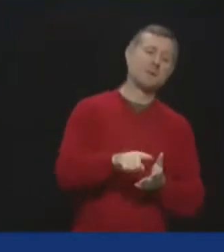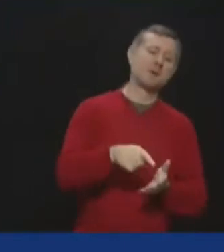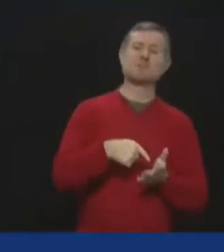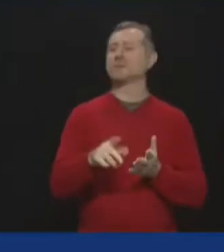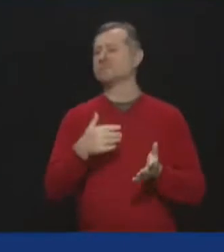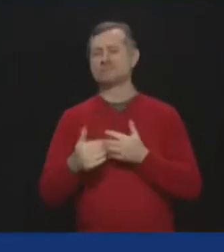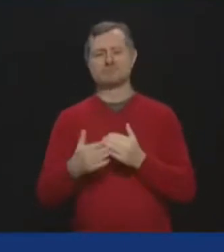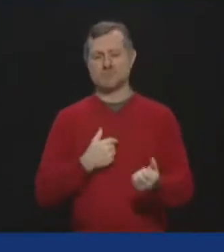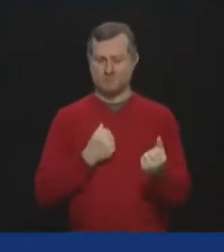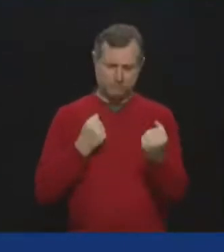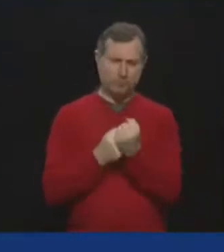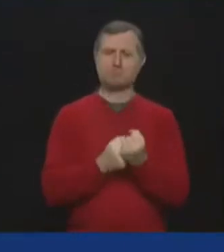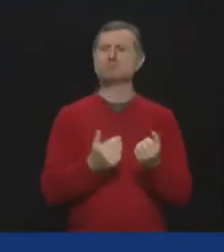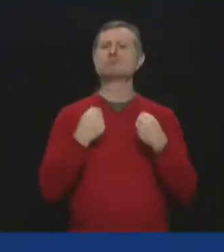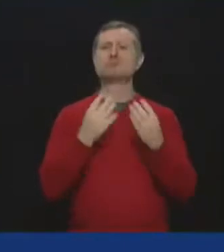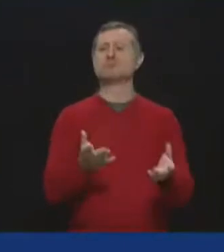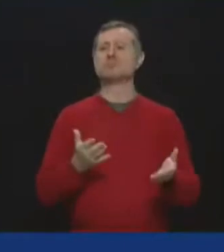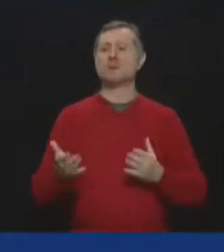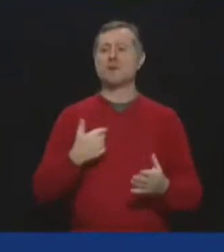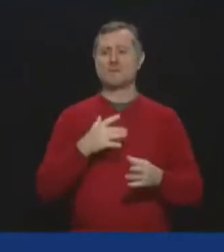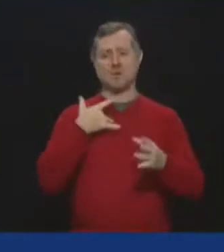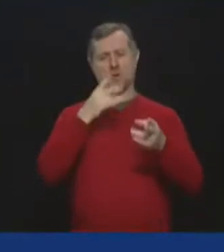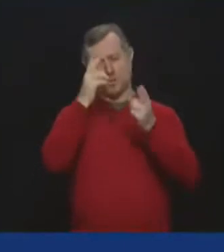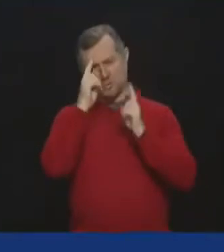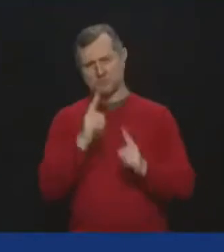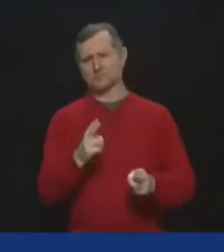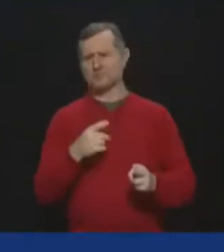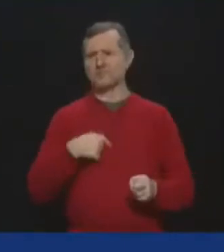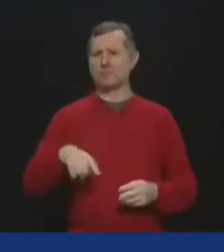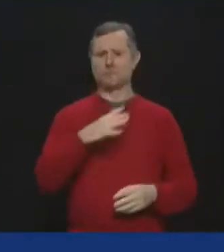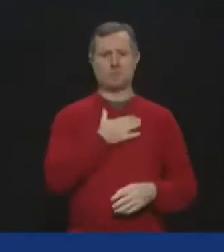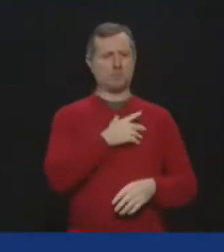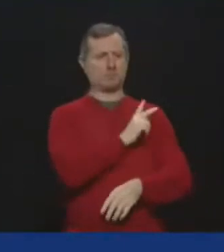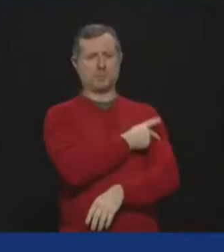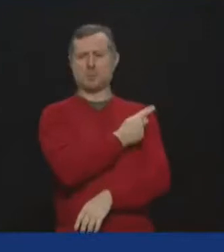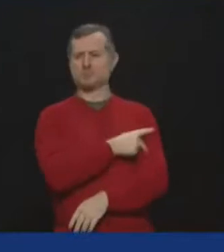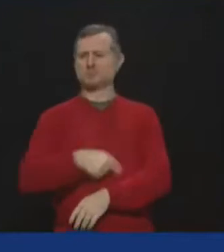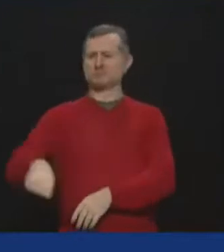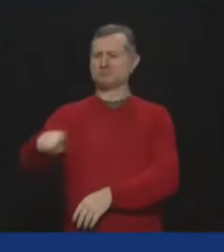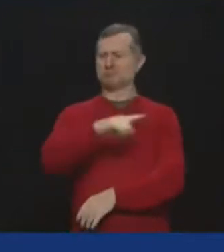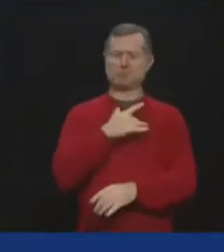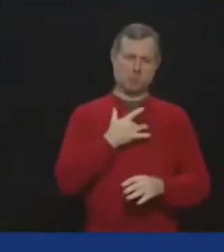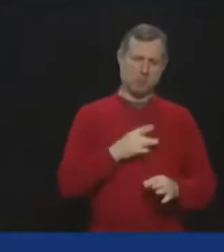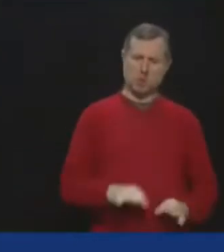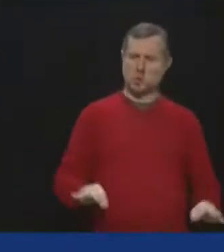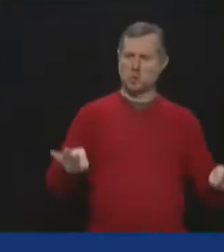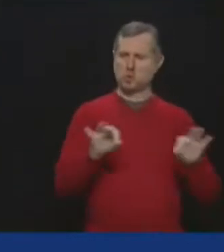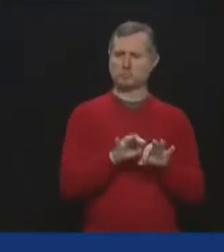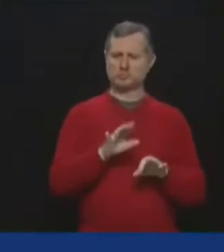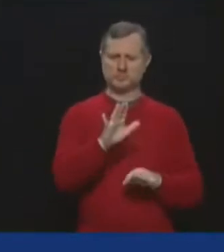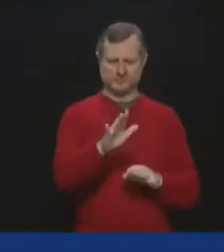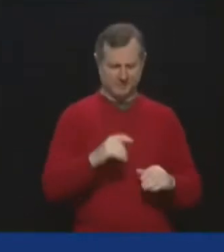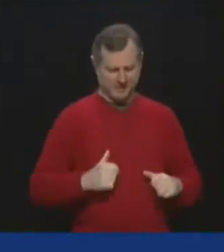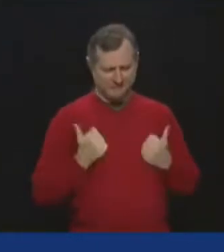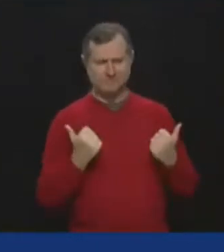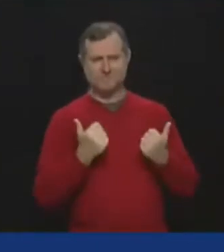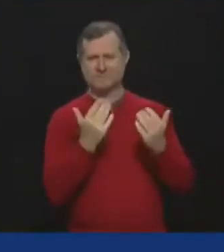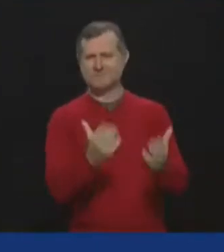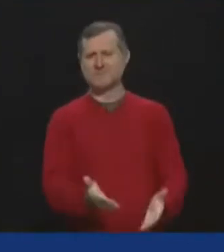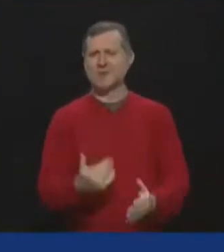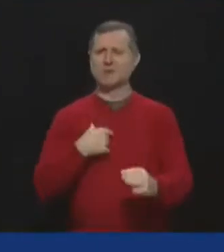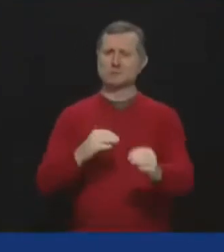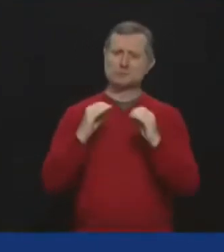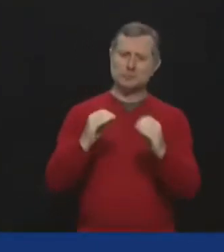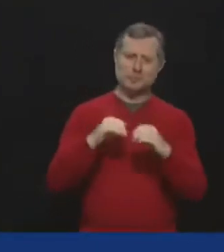am so honored to be able to be there for my patients during the critical moments in their life, from learning how to protect themselves once they